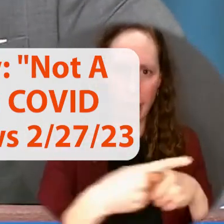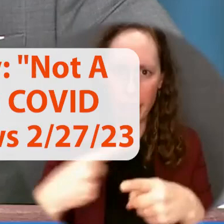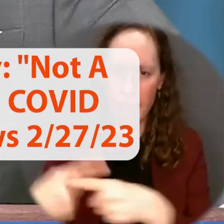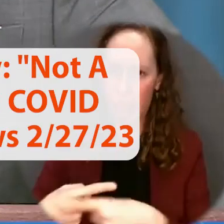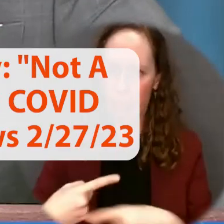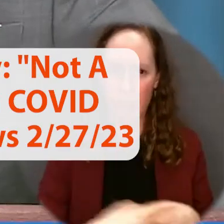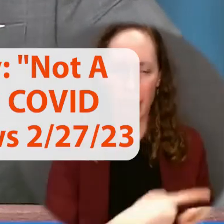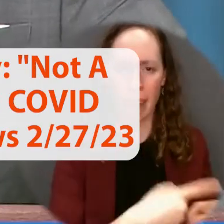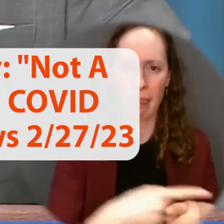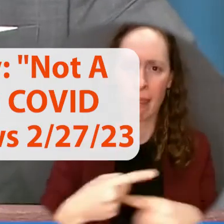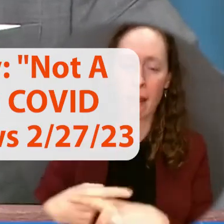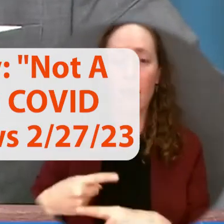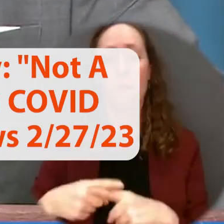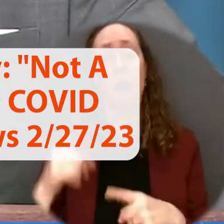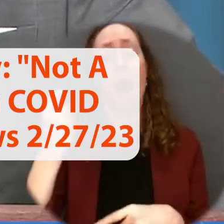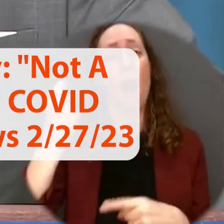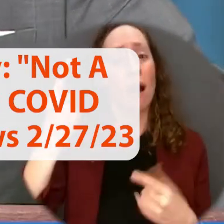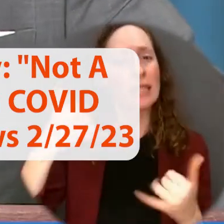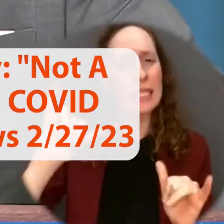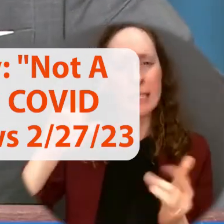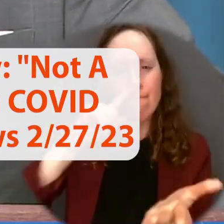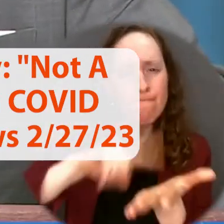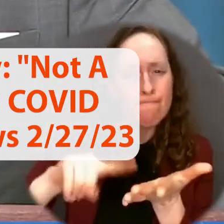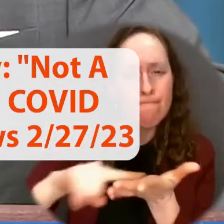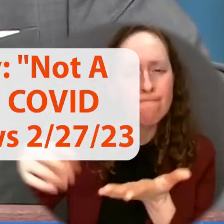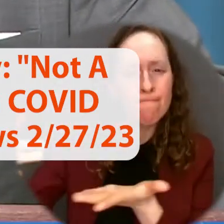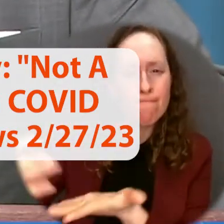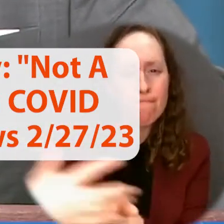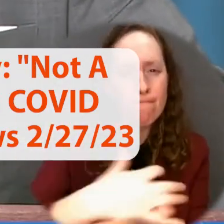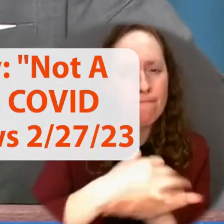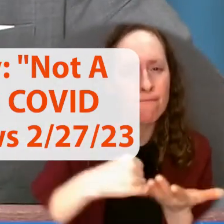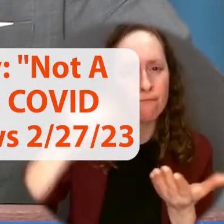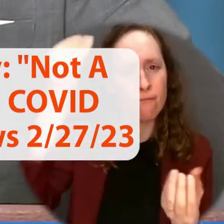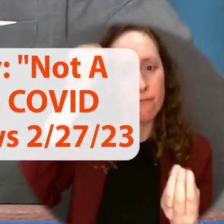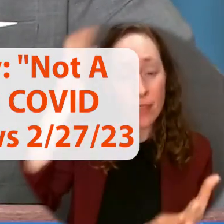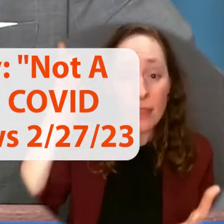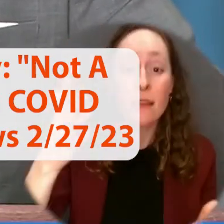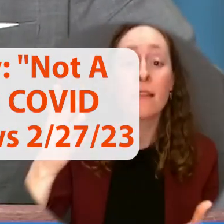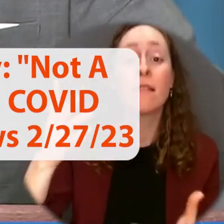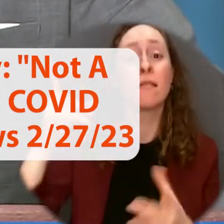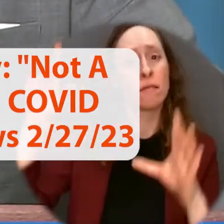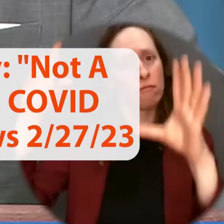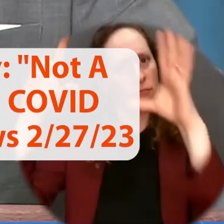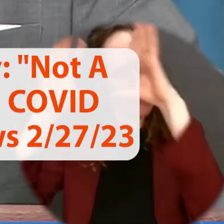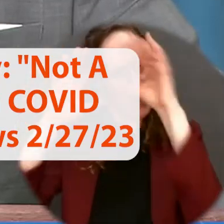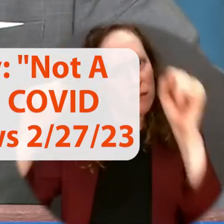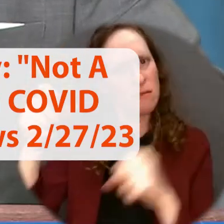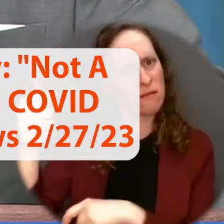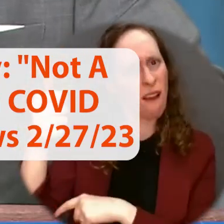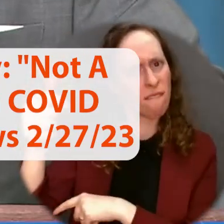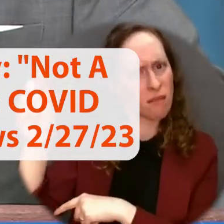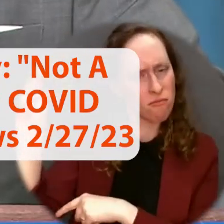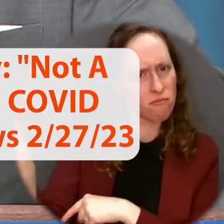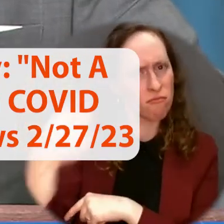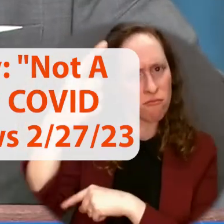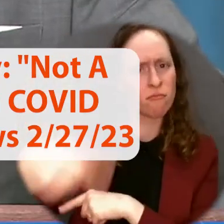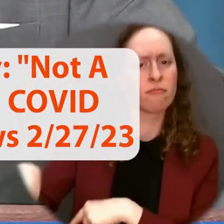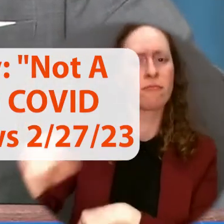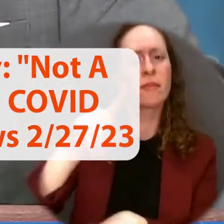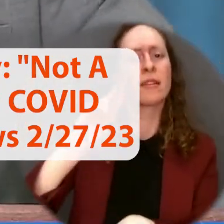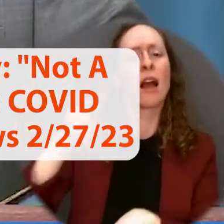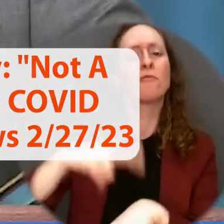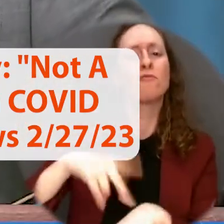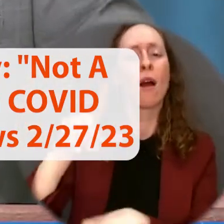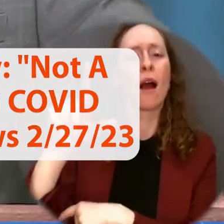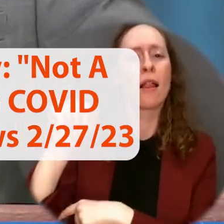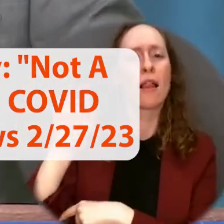president did was he's the one who tasked the national labs, which report up through the Department of Energy, to study this as well. So it wasn't